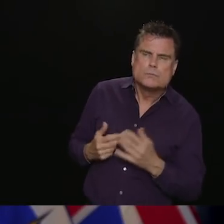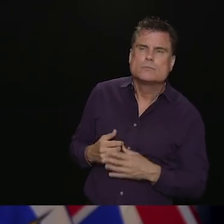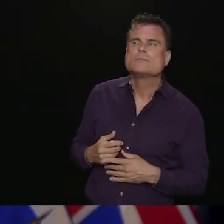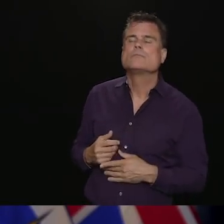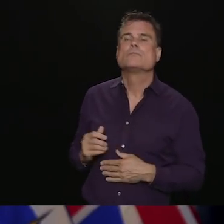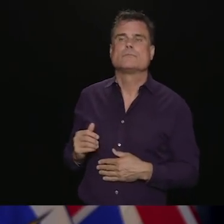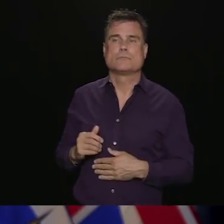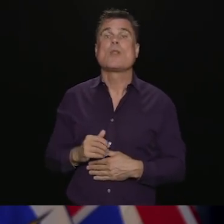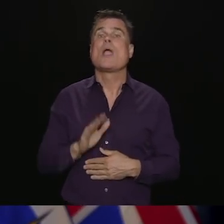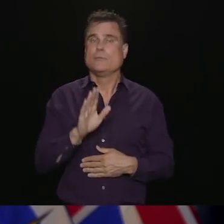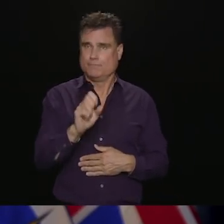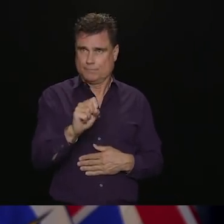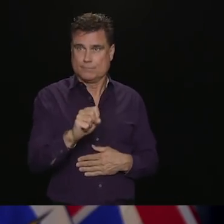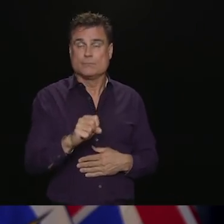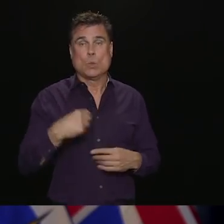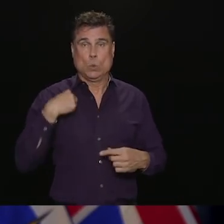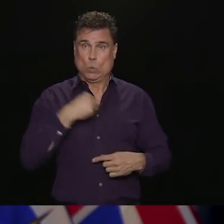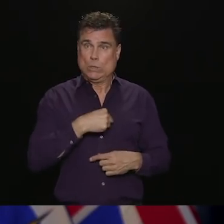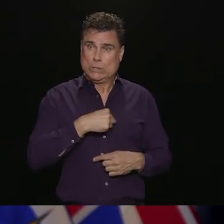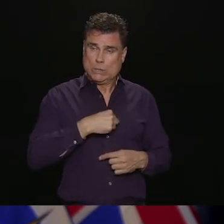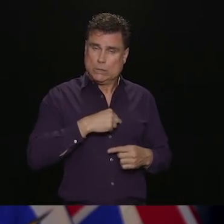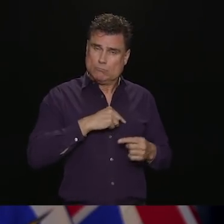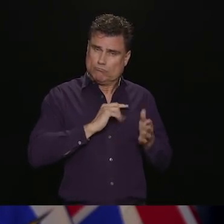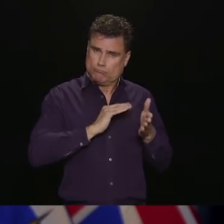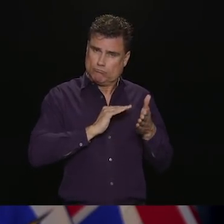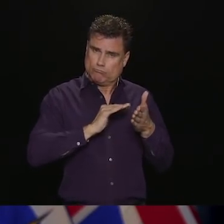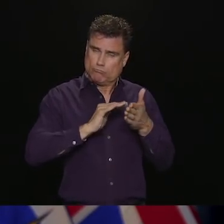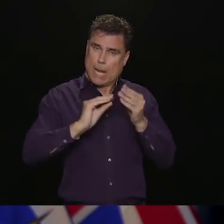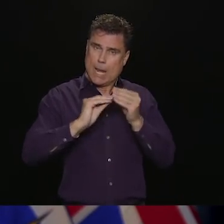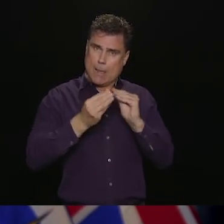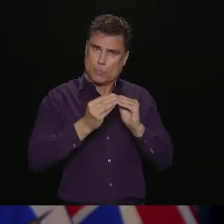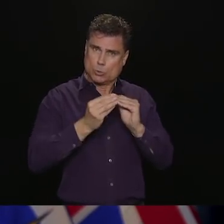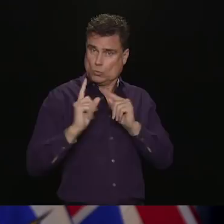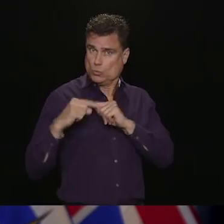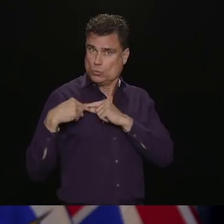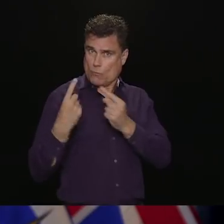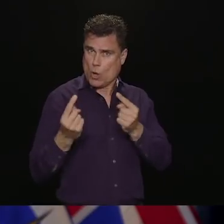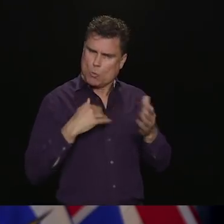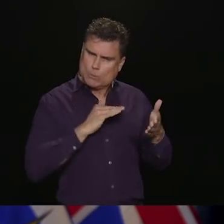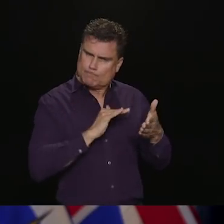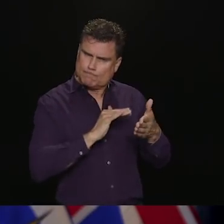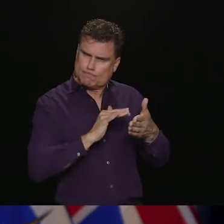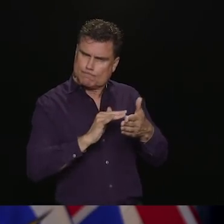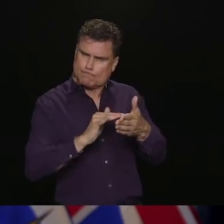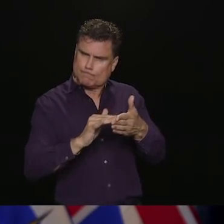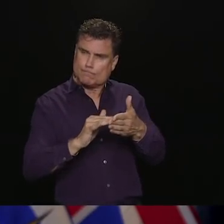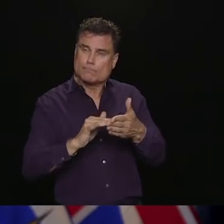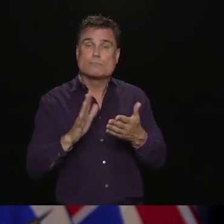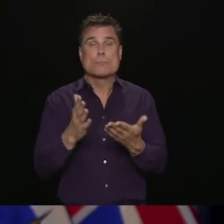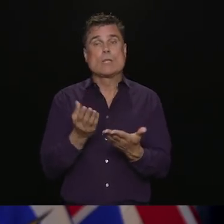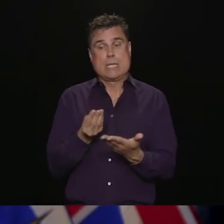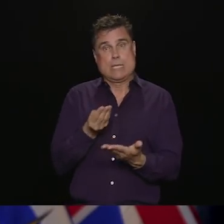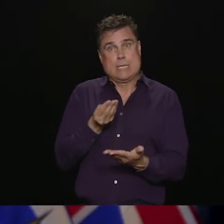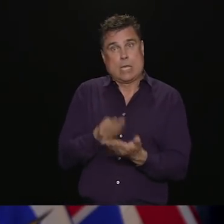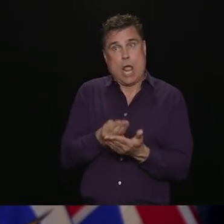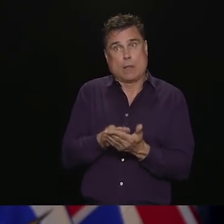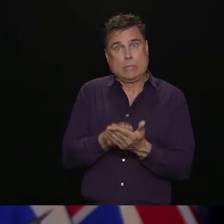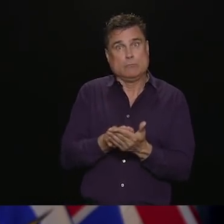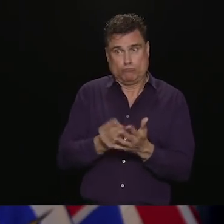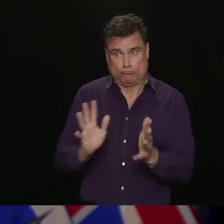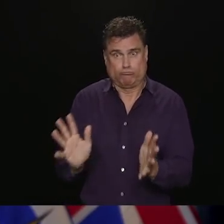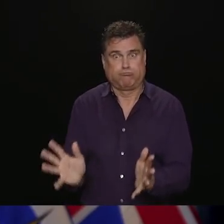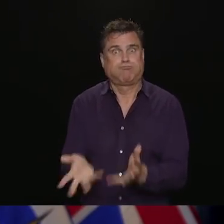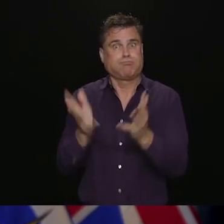we've said, and so the second incubation period comes up very soon, and those are the transitions. So it's not going to be a full-on,